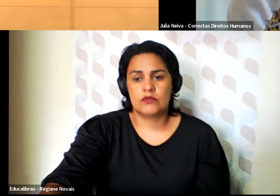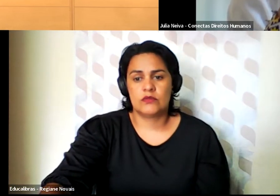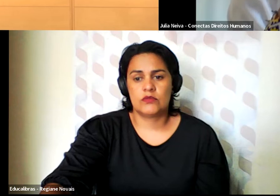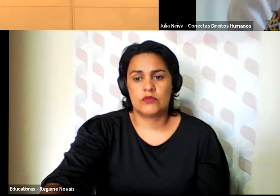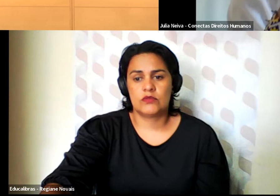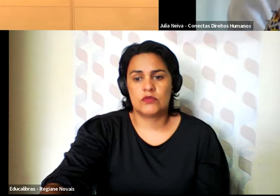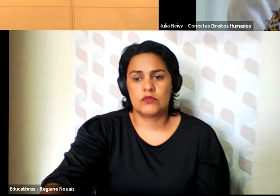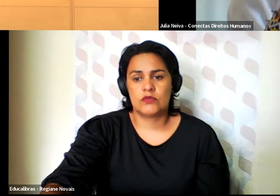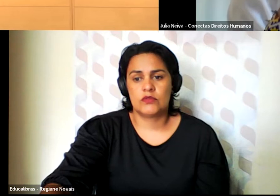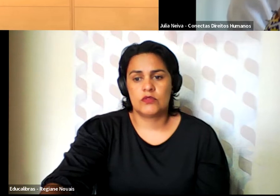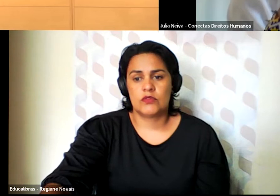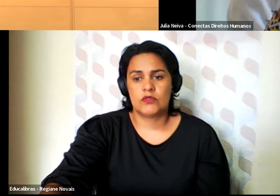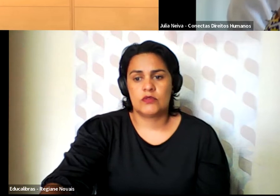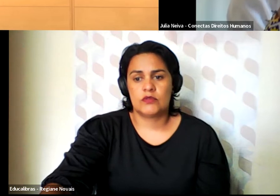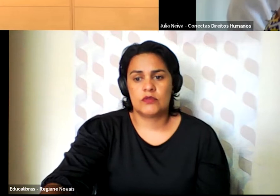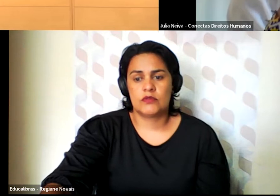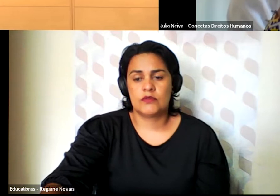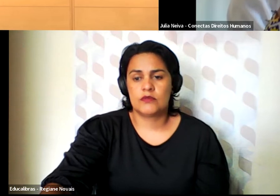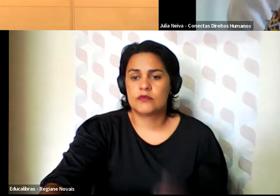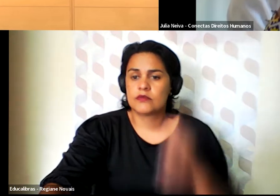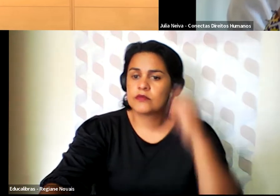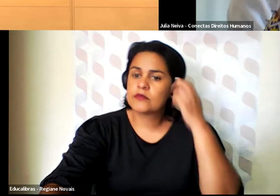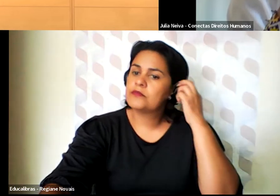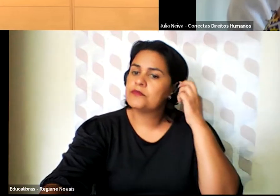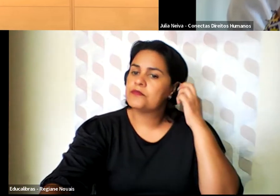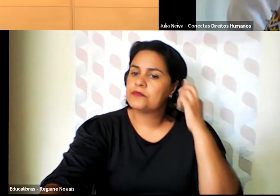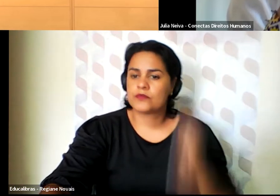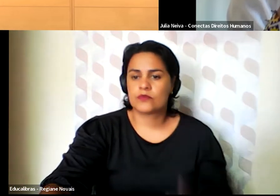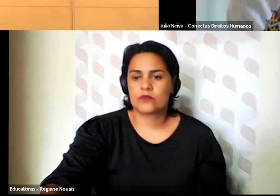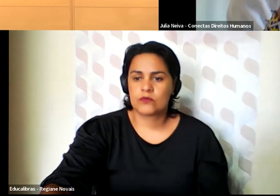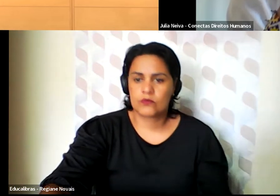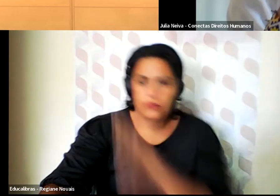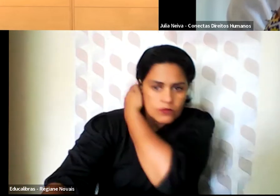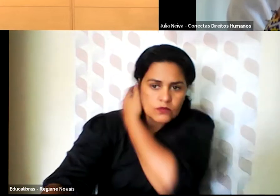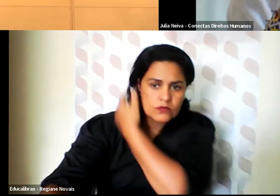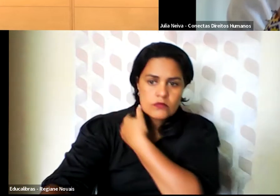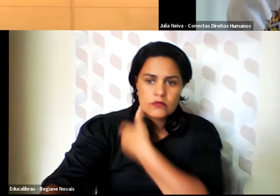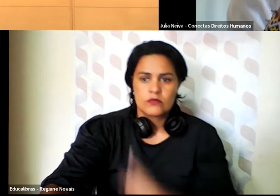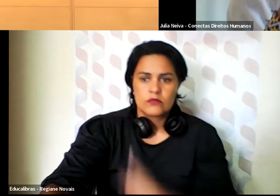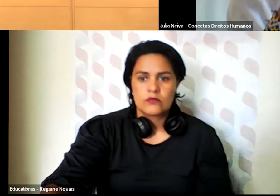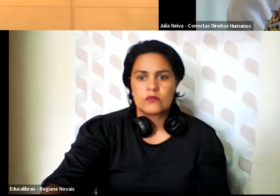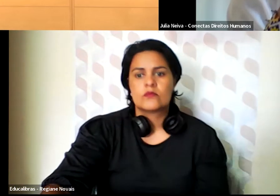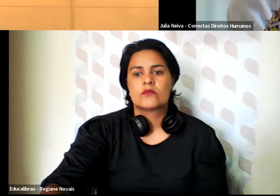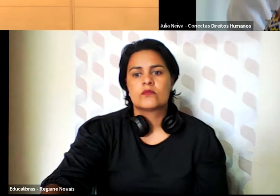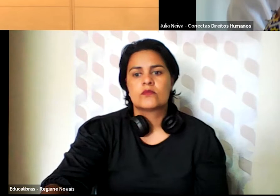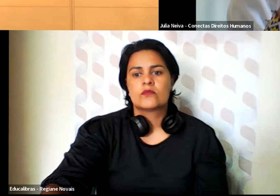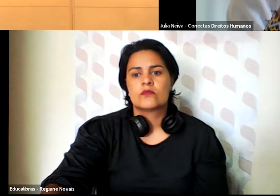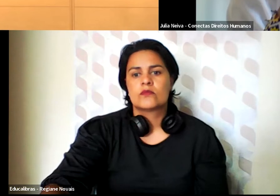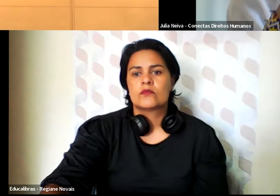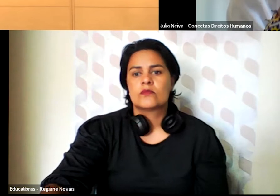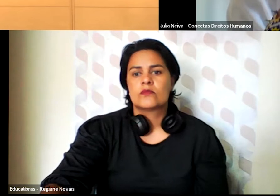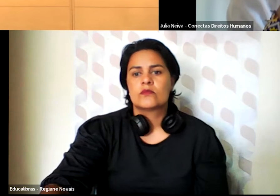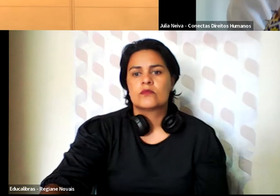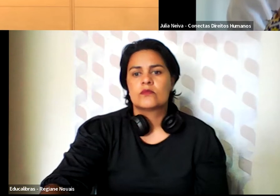And the second question is, how do you think that the OCDE is open to modify consensus or